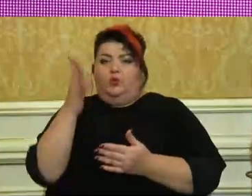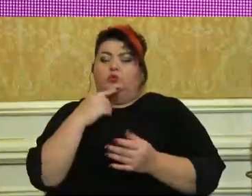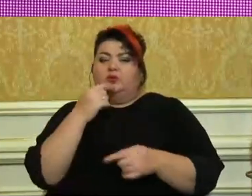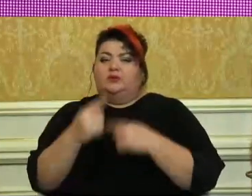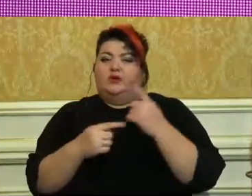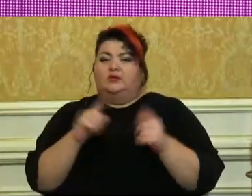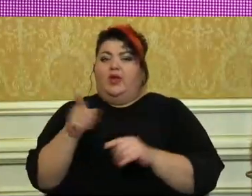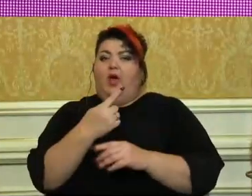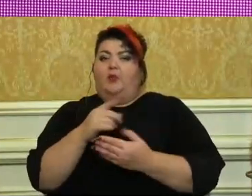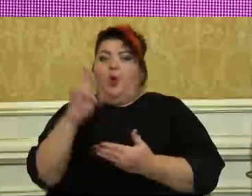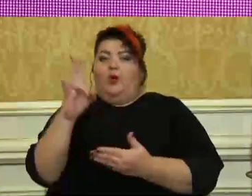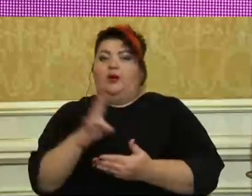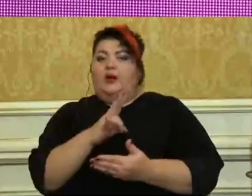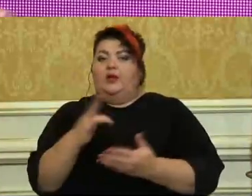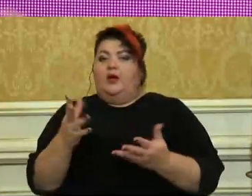motivate or justify